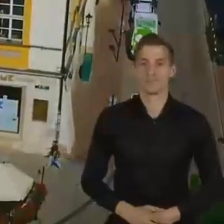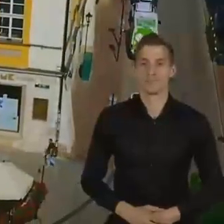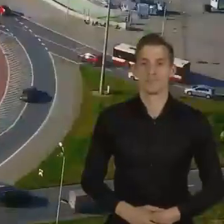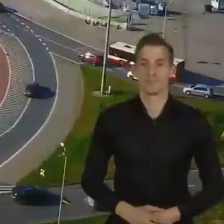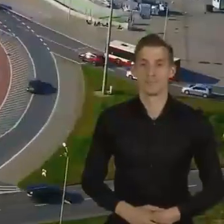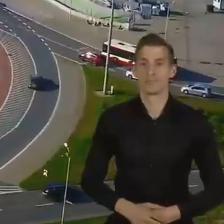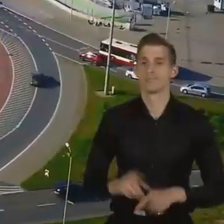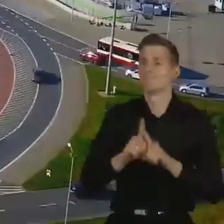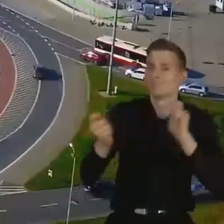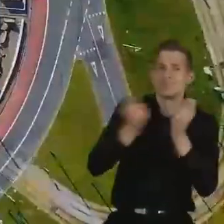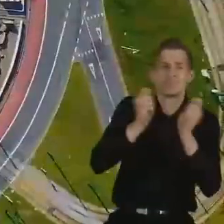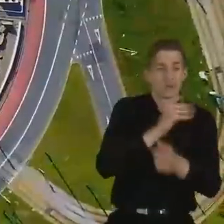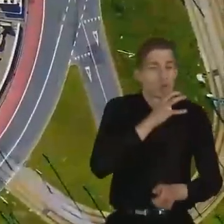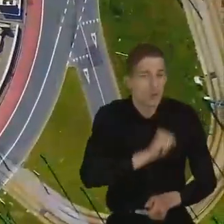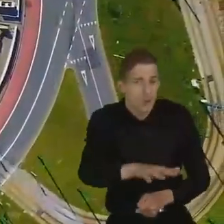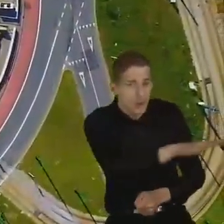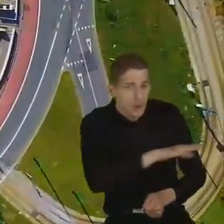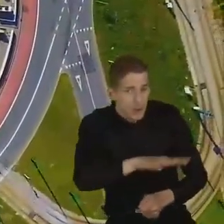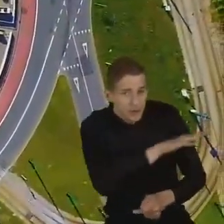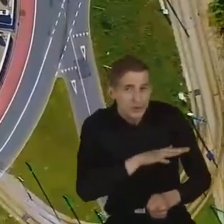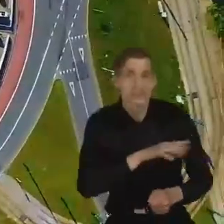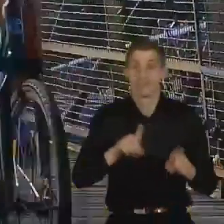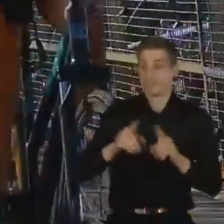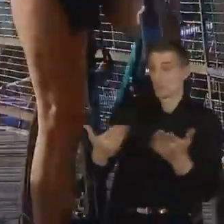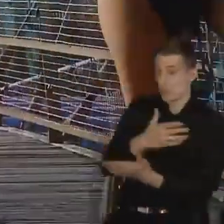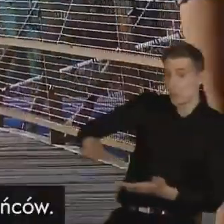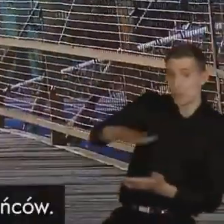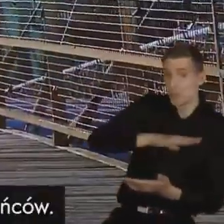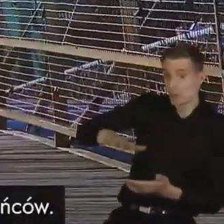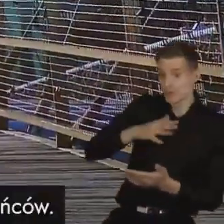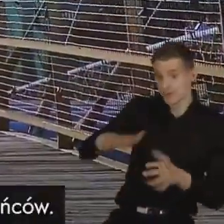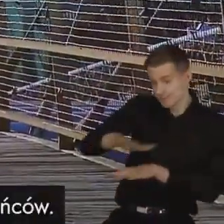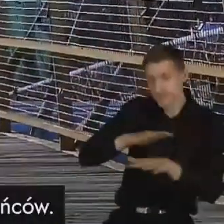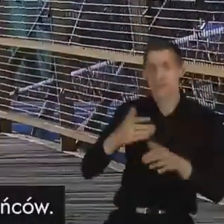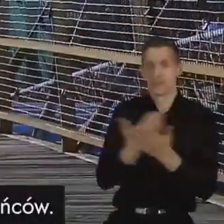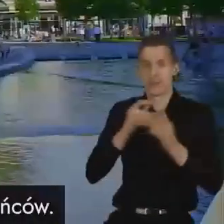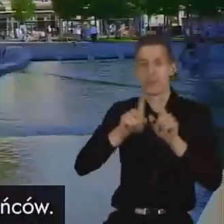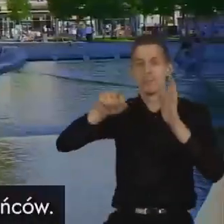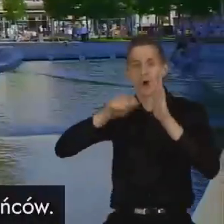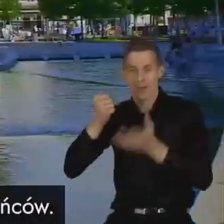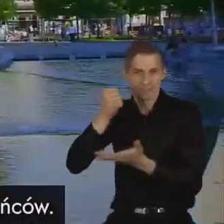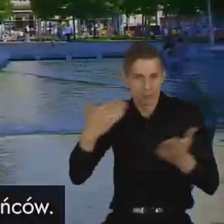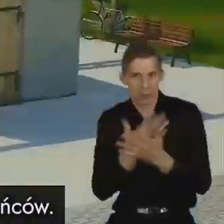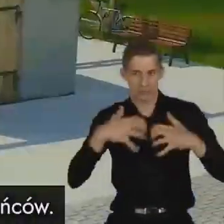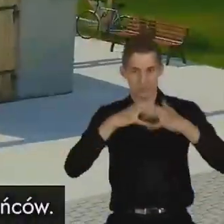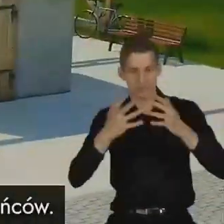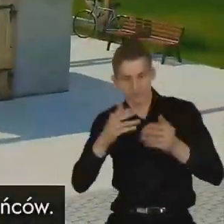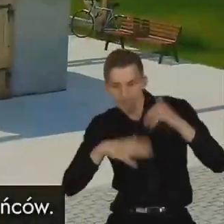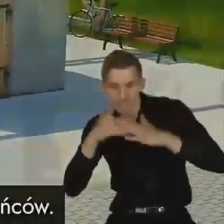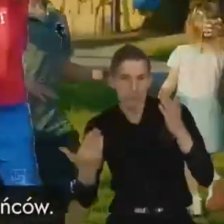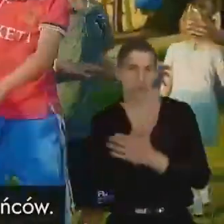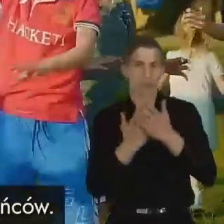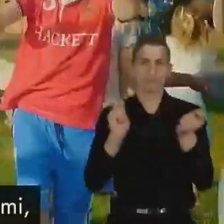Revitalization of old spaces, as well as new and bold projects, are focused on enhancement of residents' quality of life and on their needs.